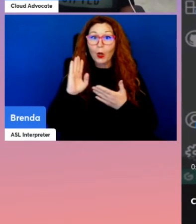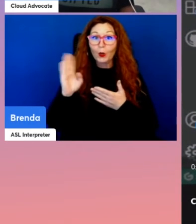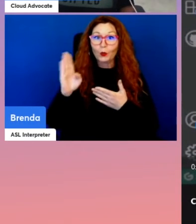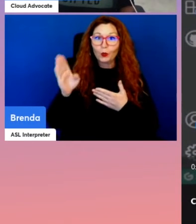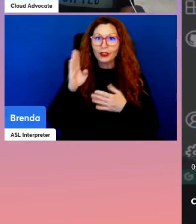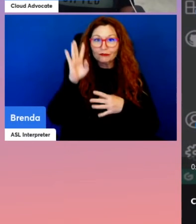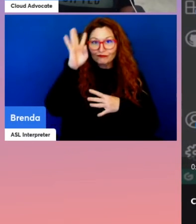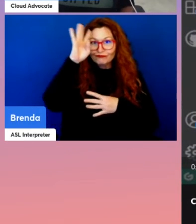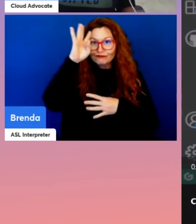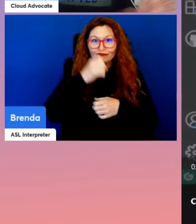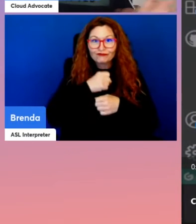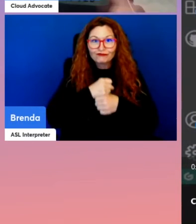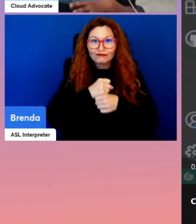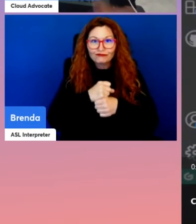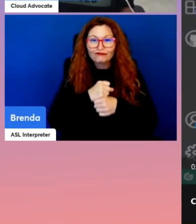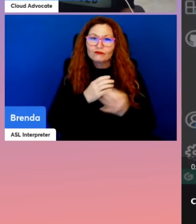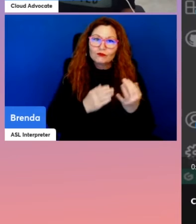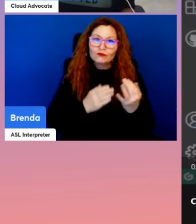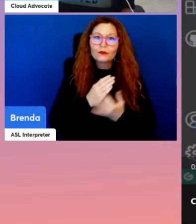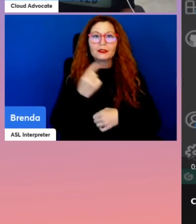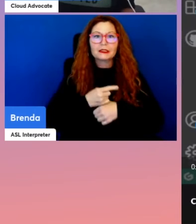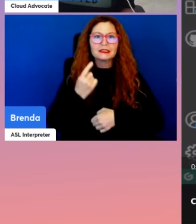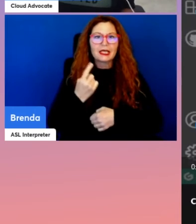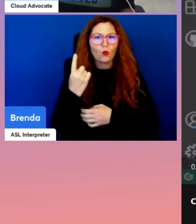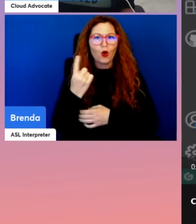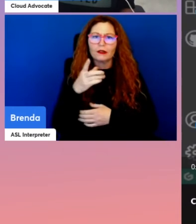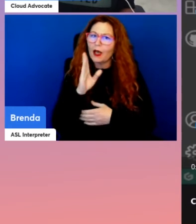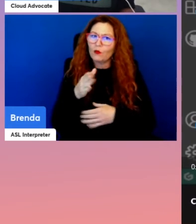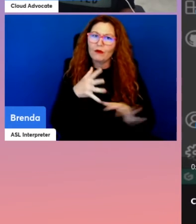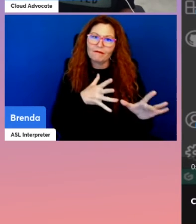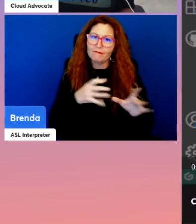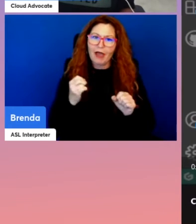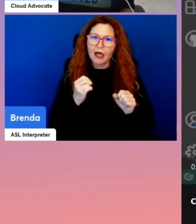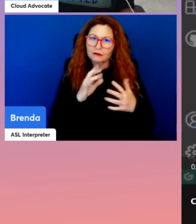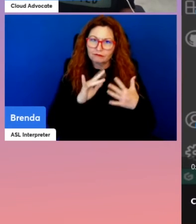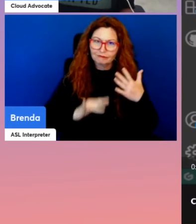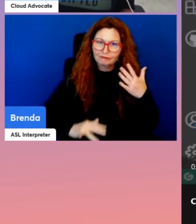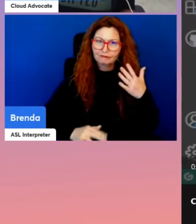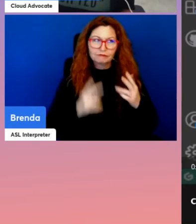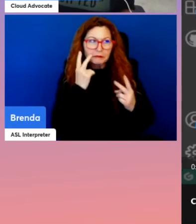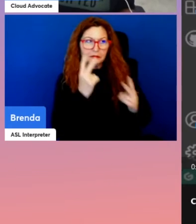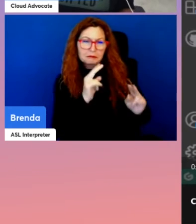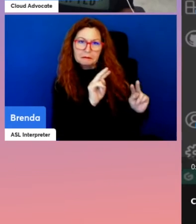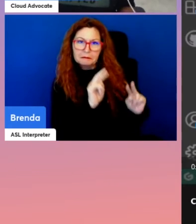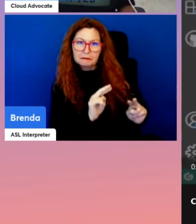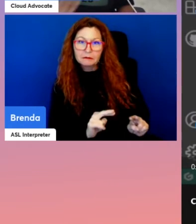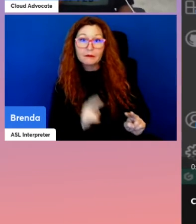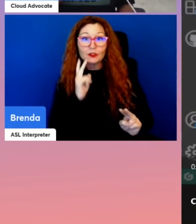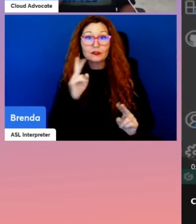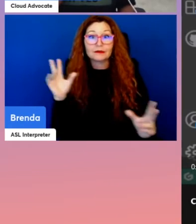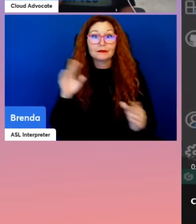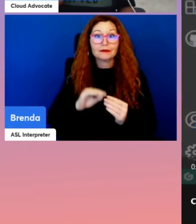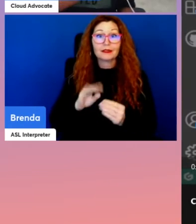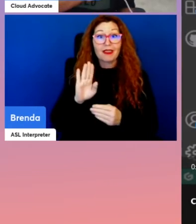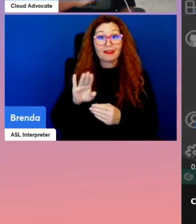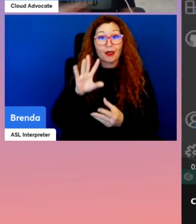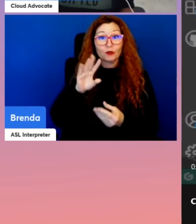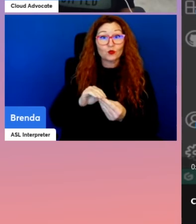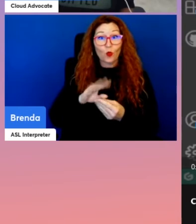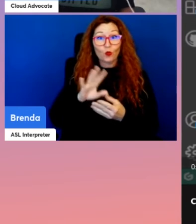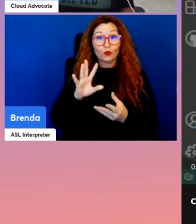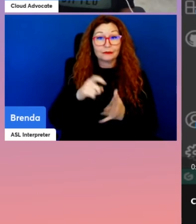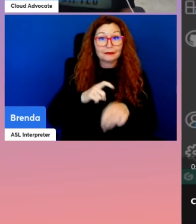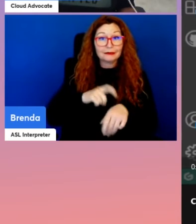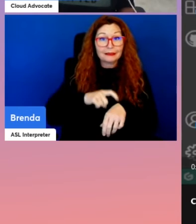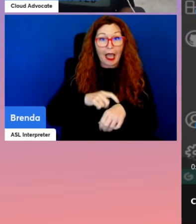working through day 1. And I'm going to scrub through this. As you can see, this was 48 minutes of me working on this, but we're going to